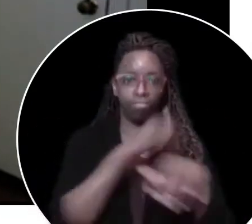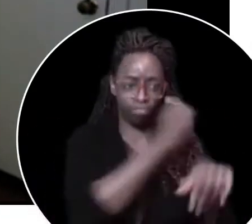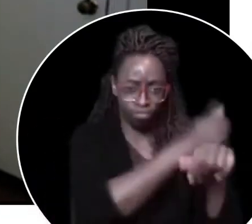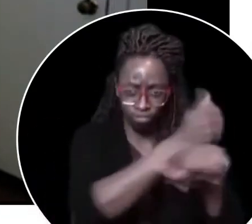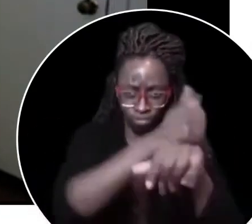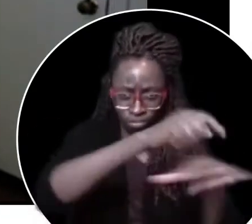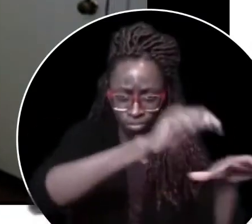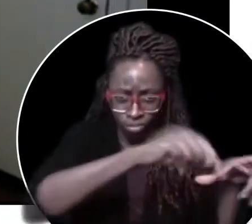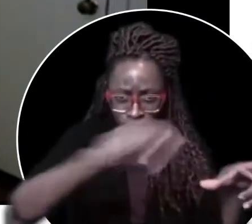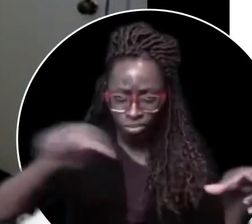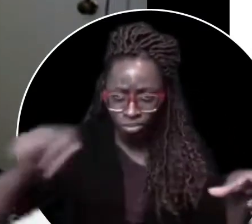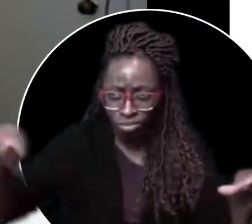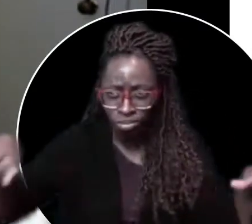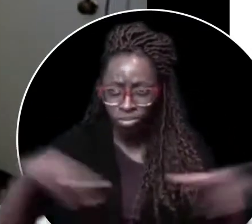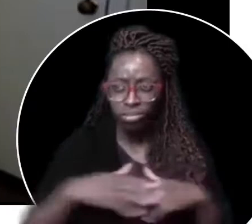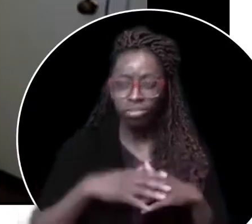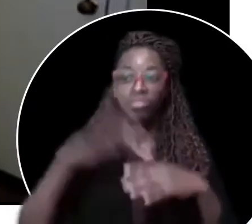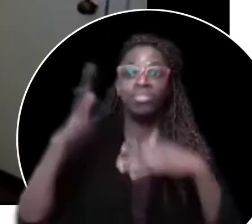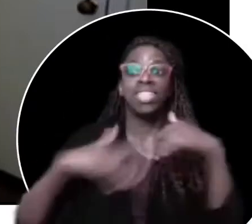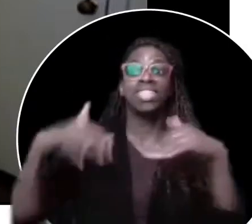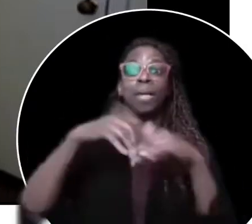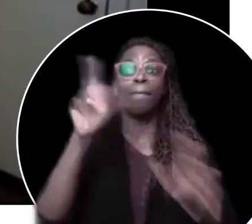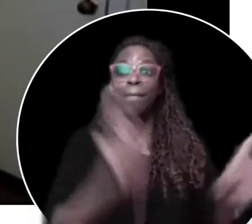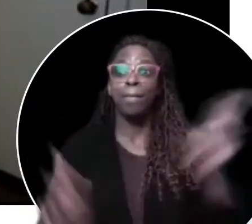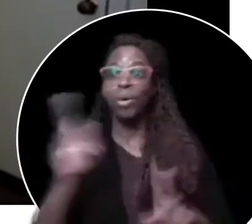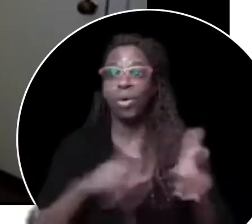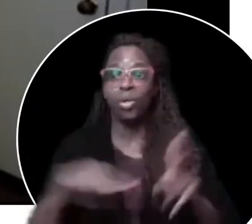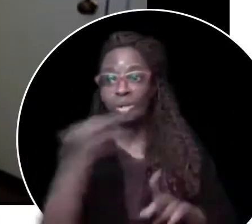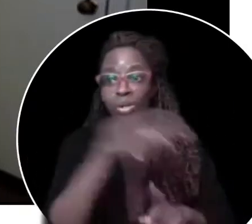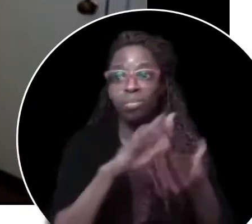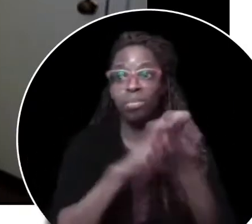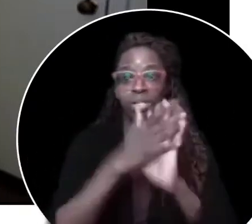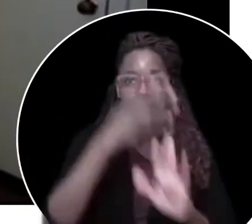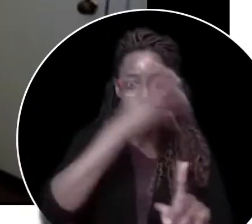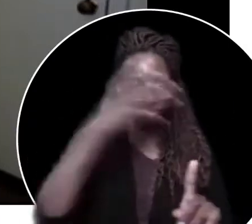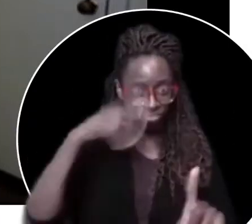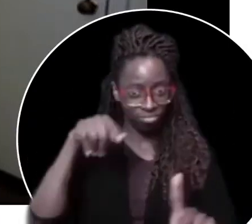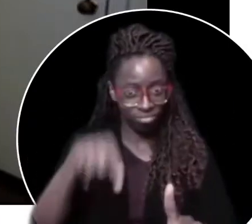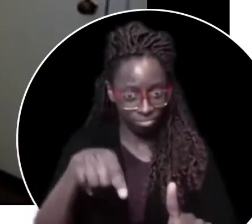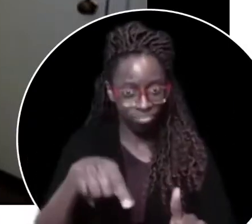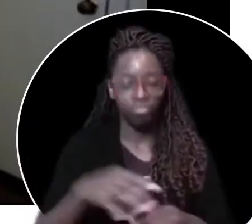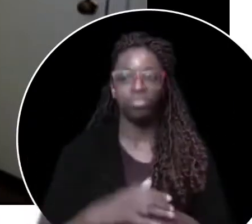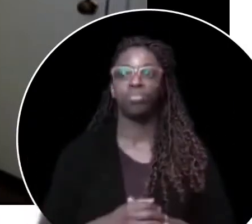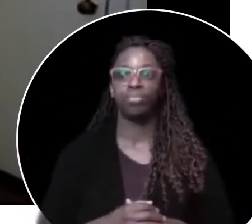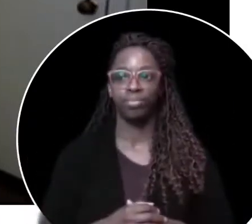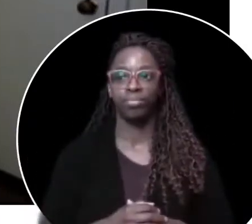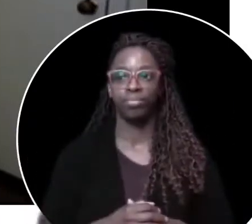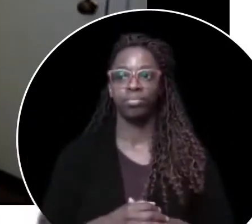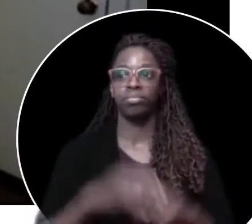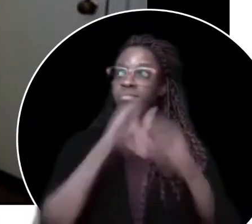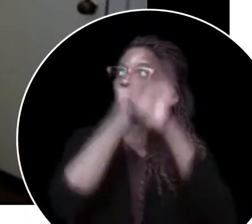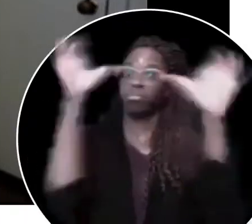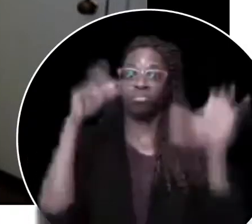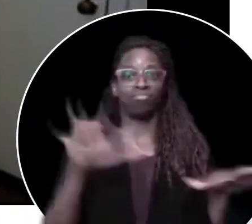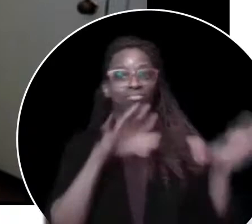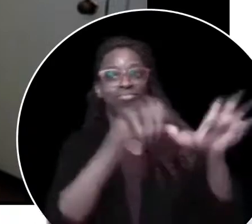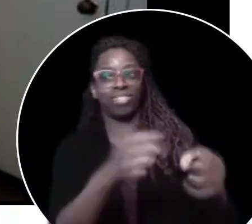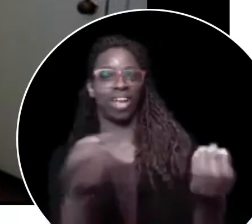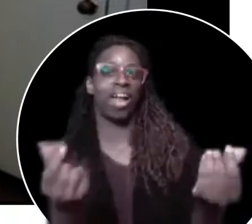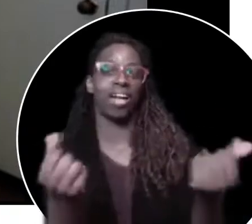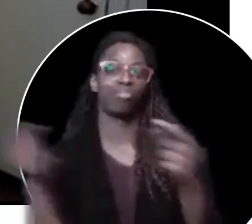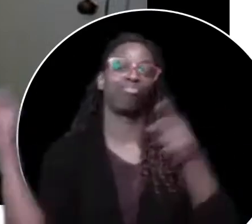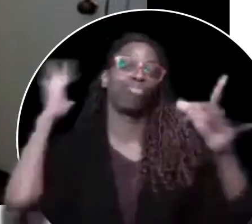immigrants, also erased as colonialism and conquest, right? While immigration law imagines